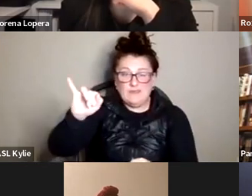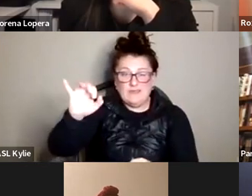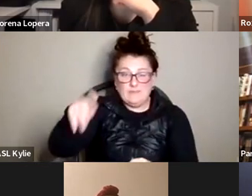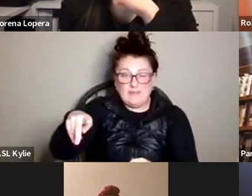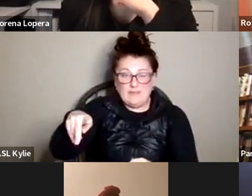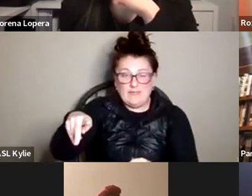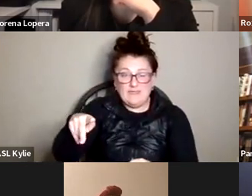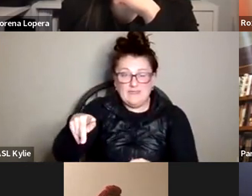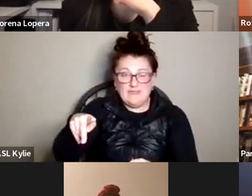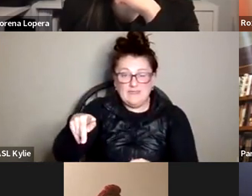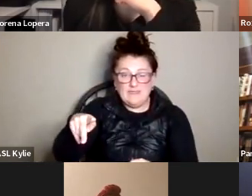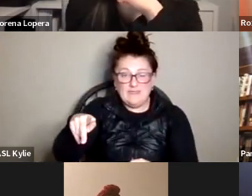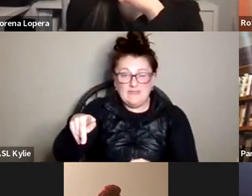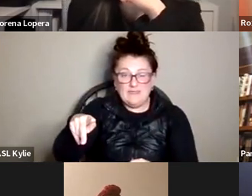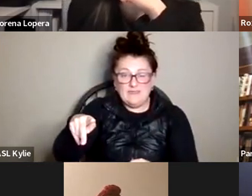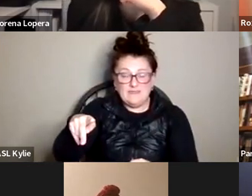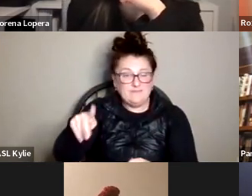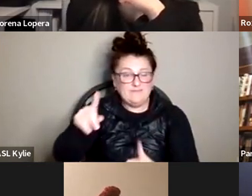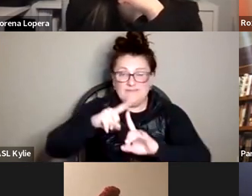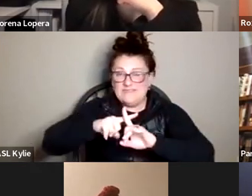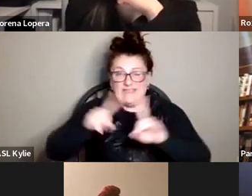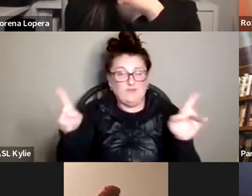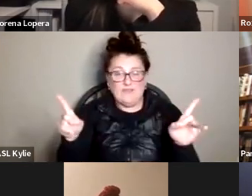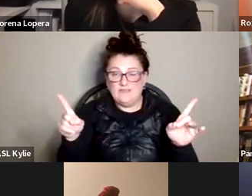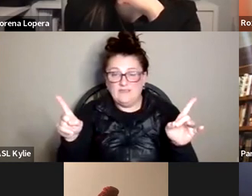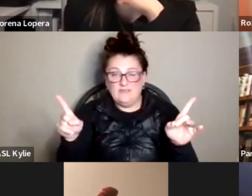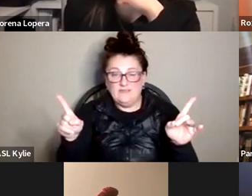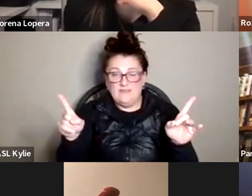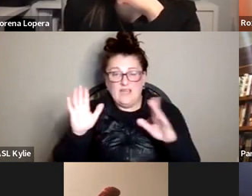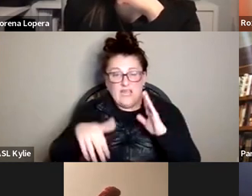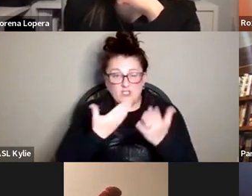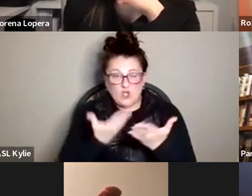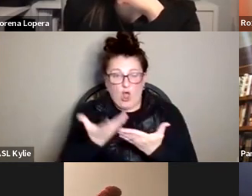being a totally different, it's an all-inclusive